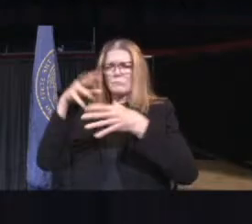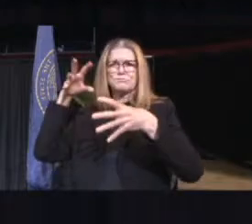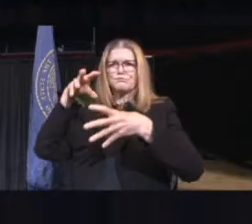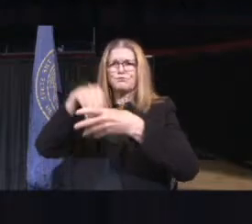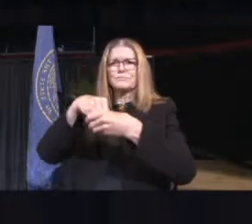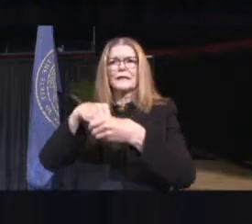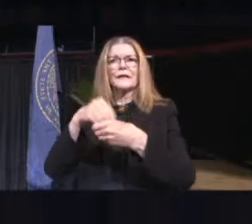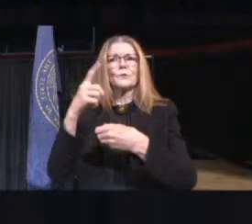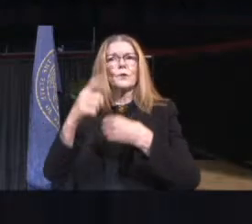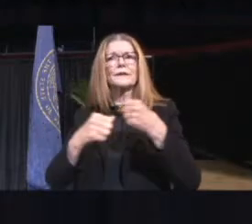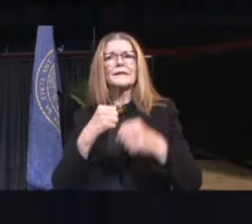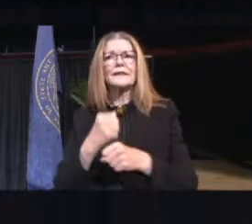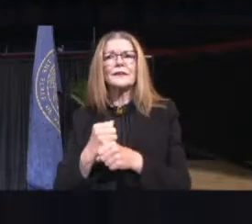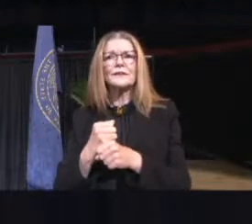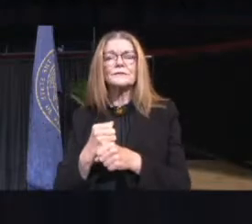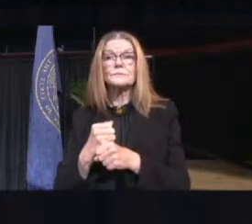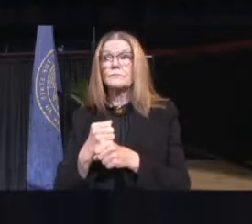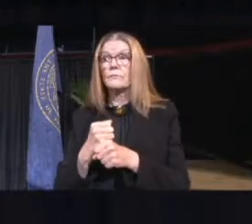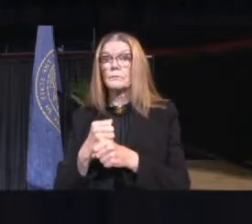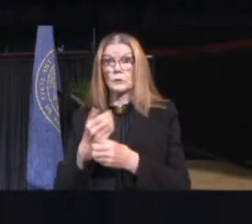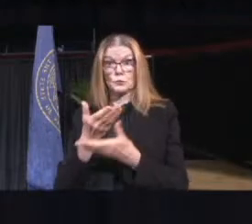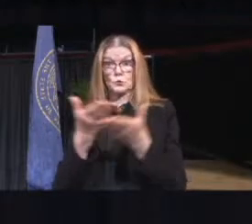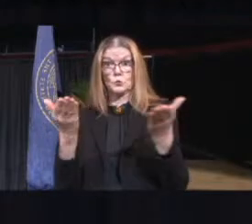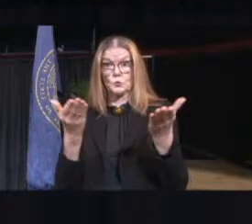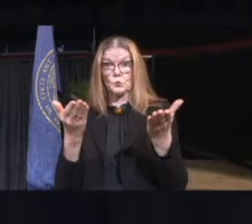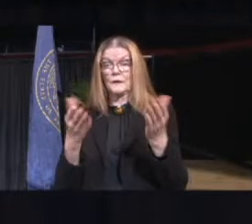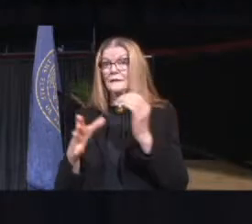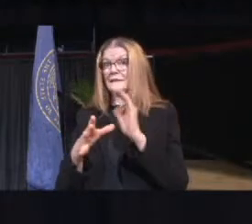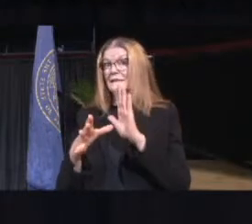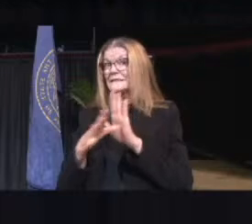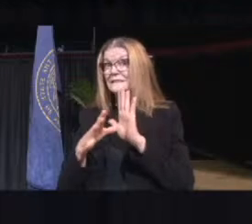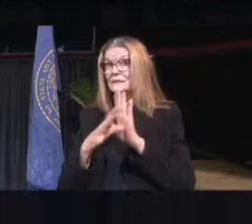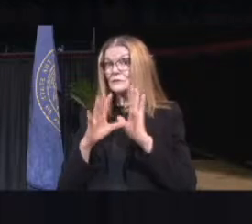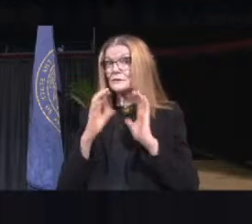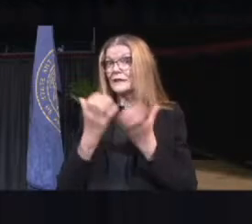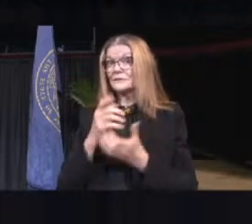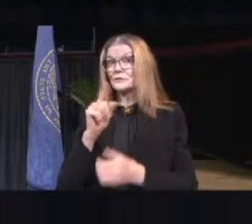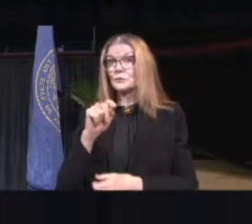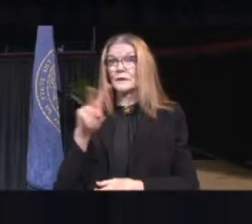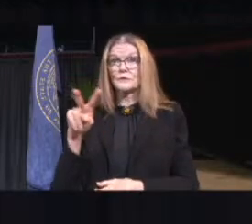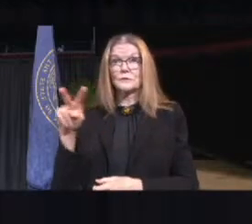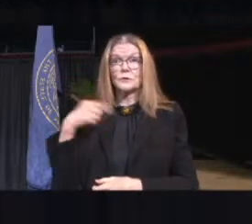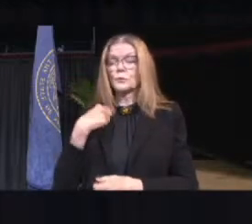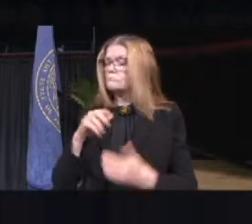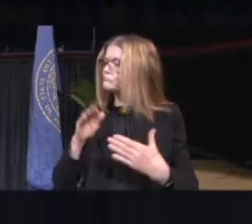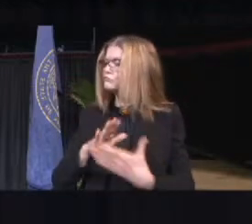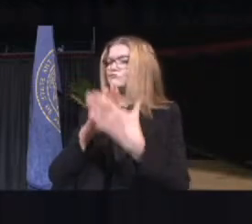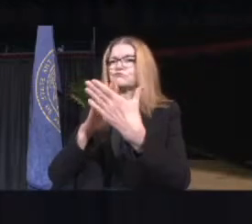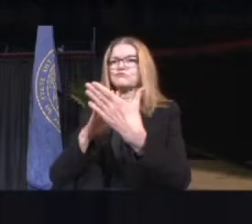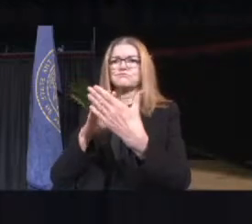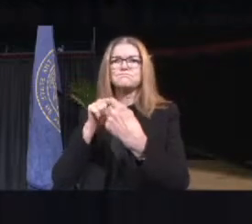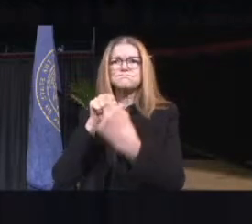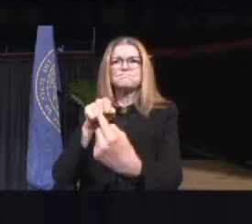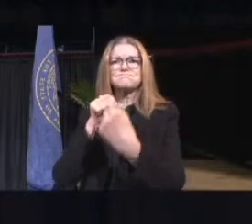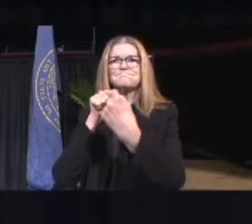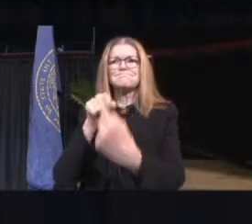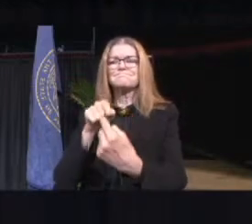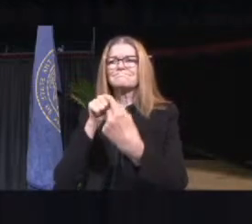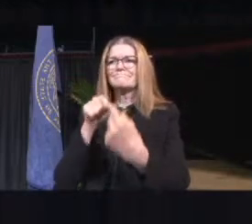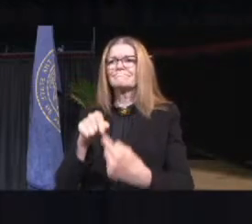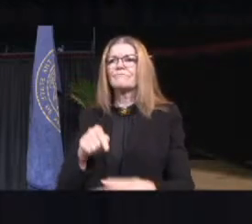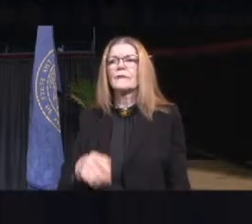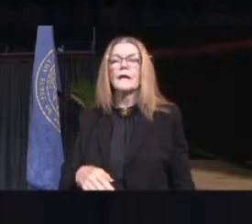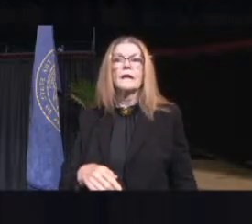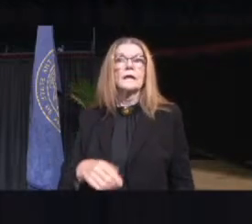As a senior class of 2022, we've had to fight so much adversity. From getting nagged for not having our IDs